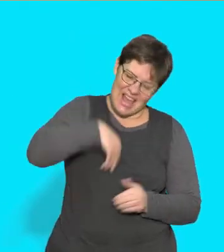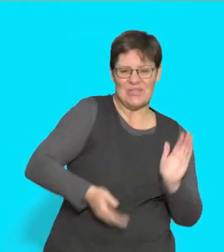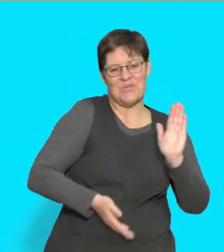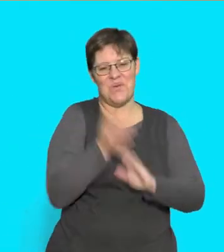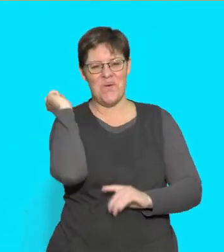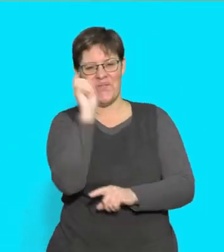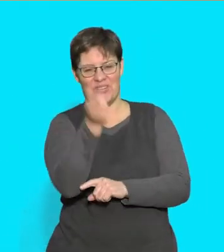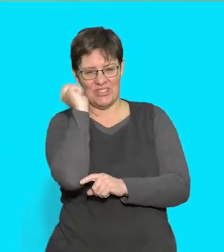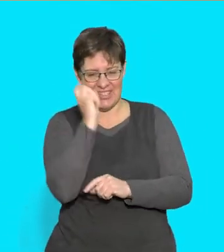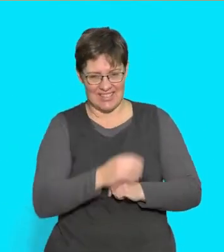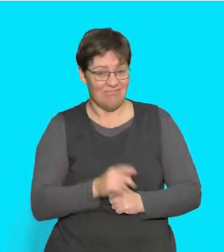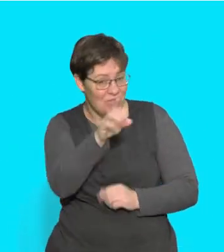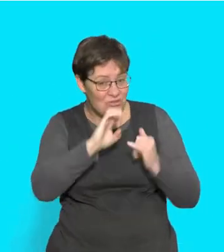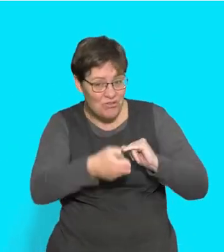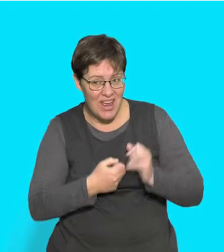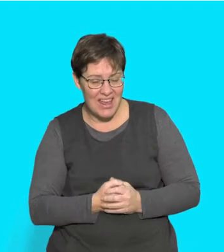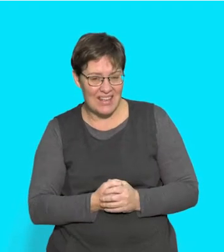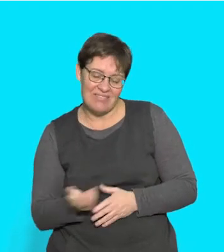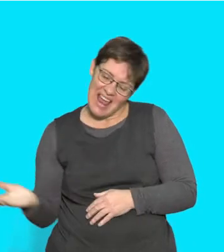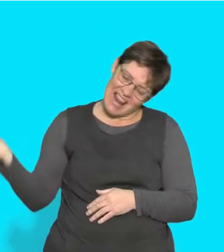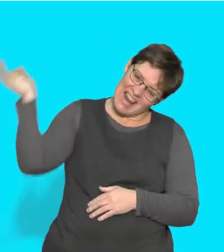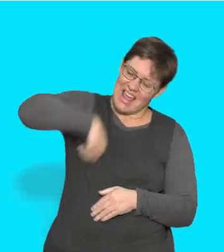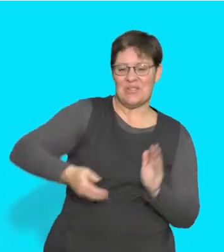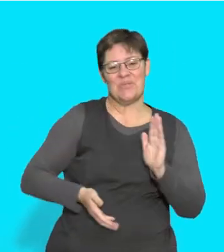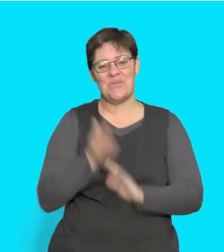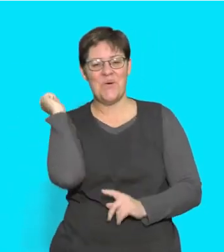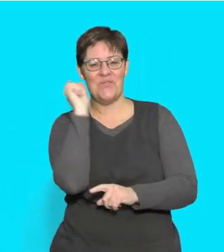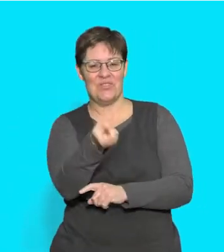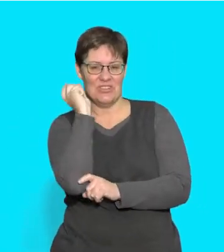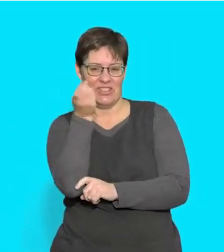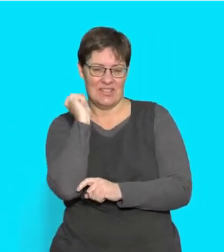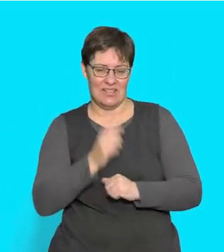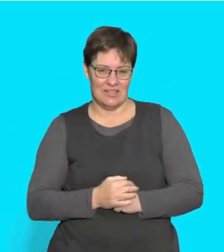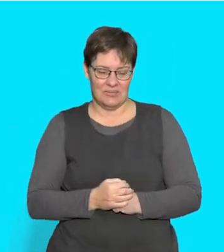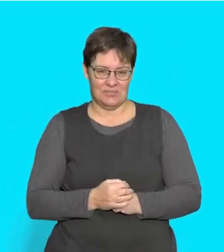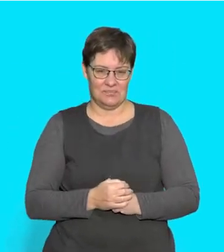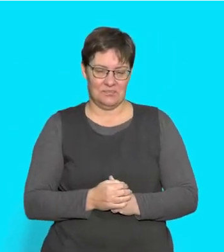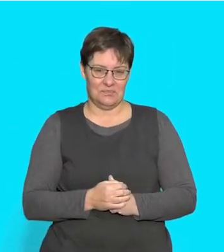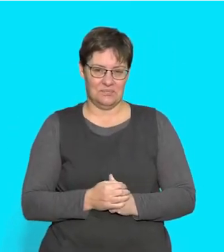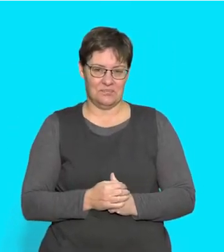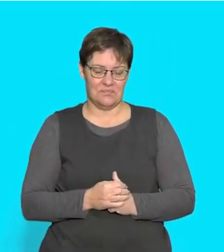fishing. Now you try it. Let's go fishing.